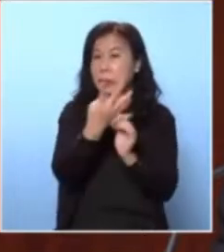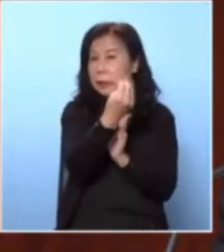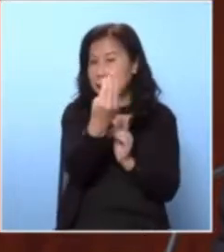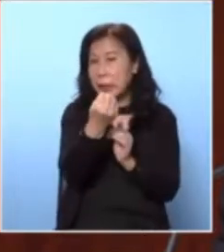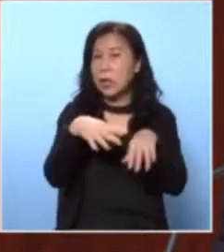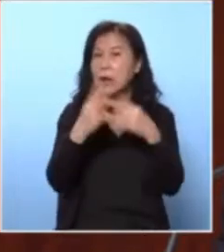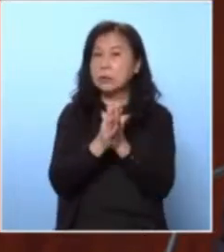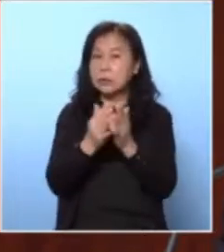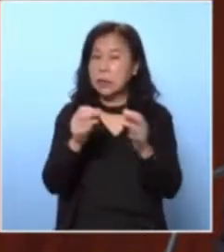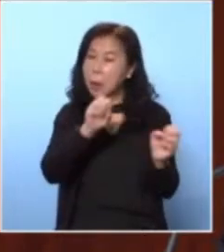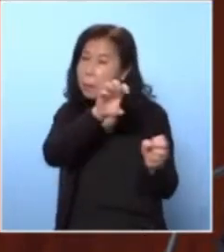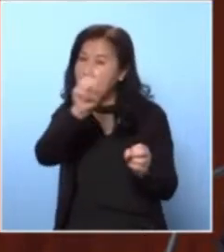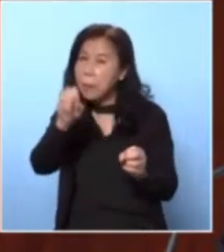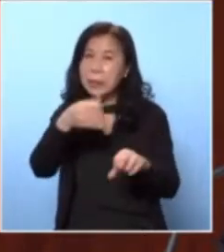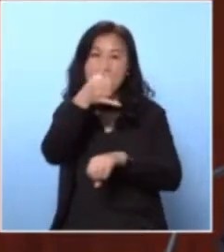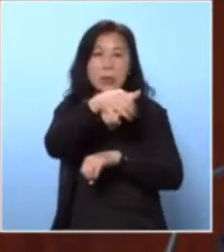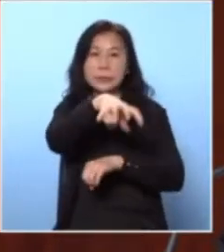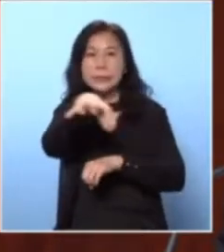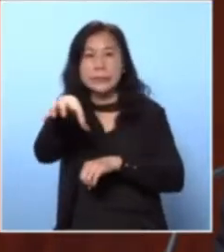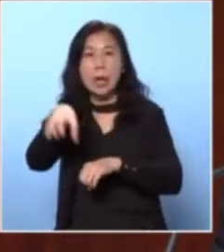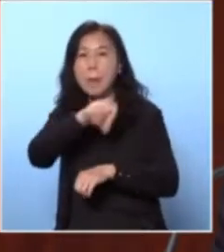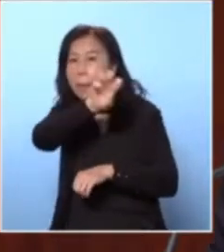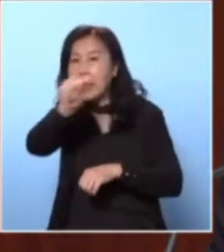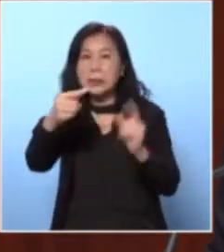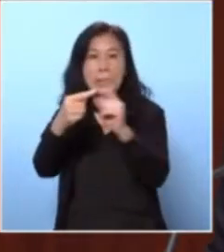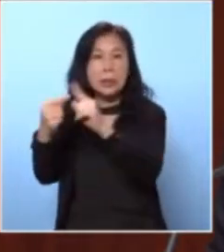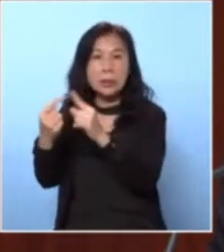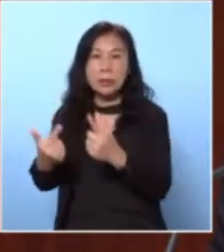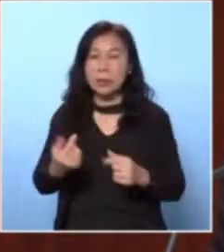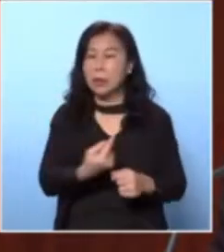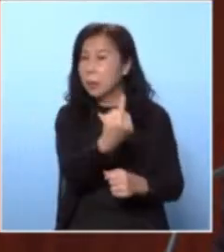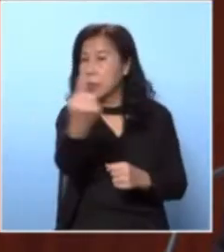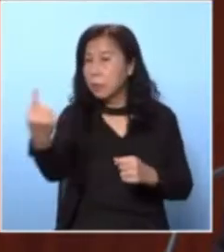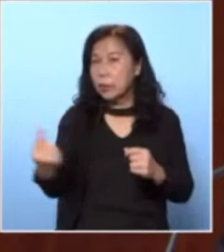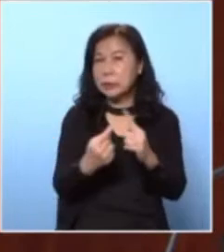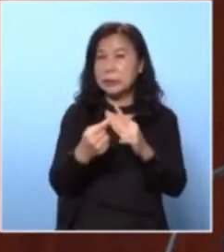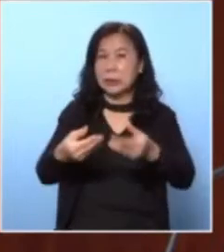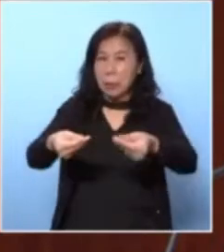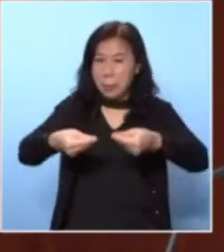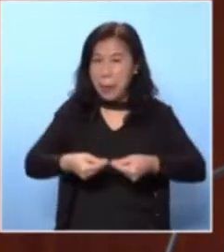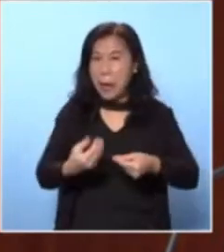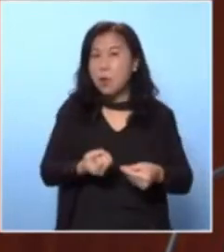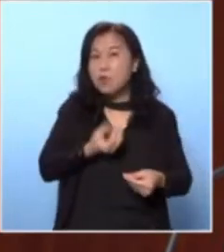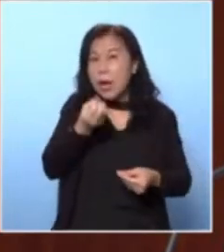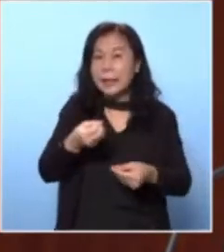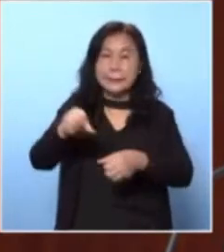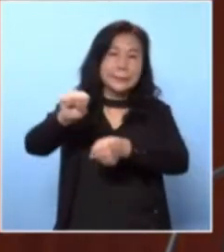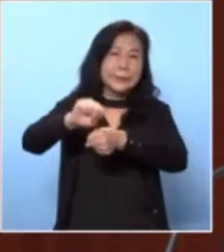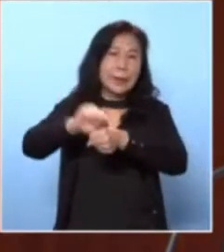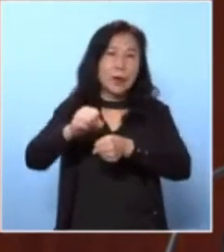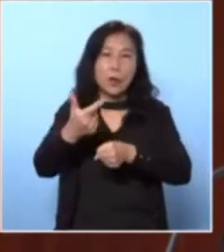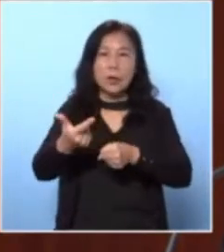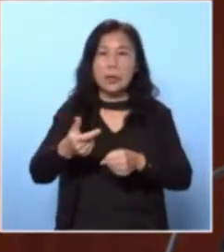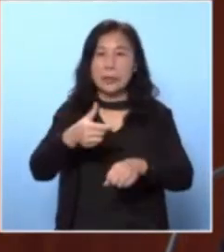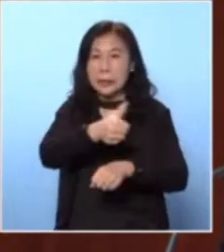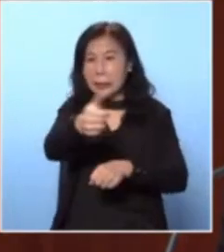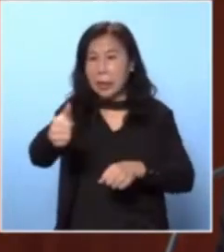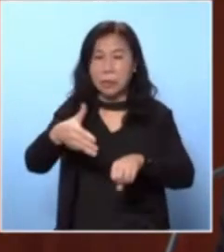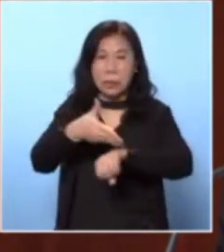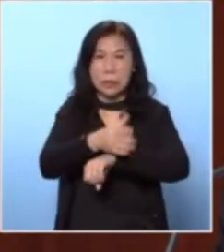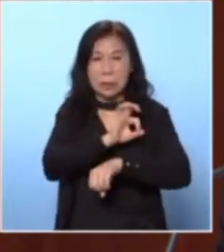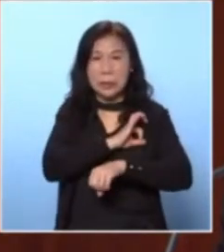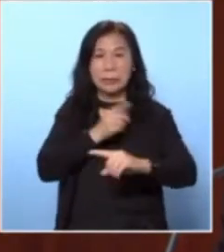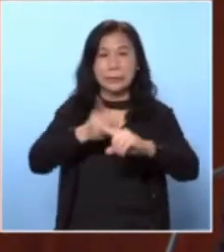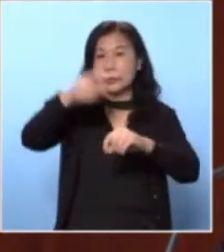districts over the past 3 months to gather views from members of the public. I'm thankful for their valuable suggestions and